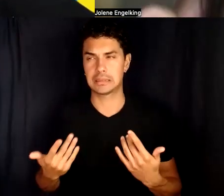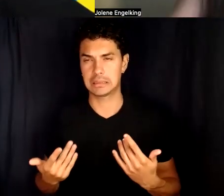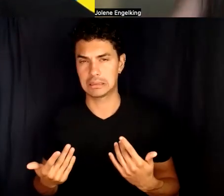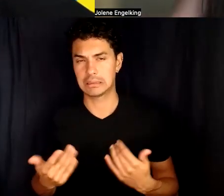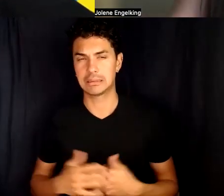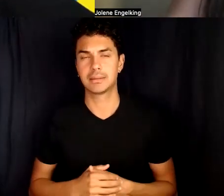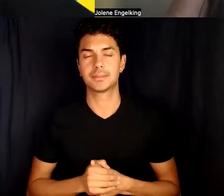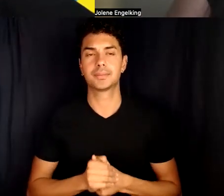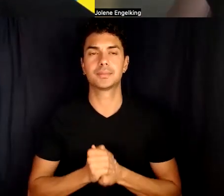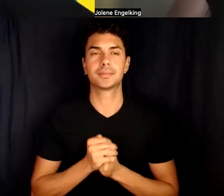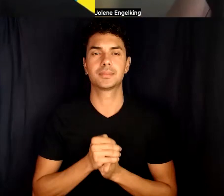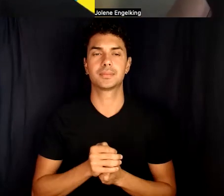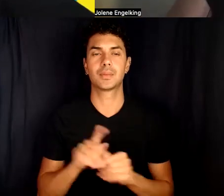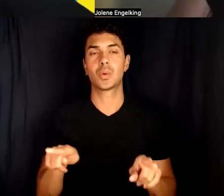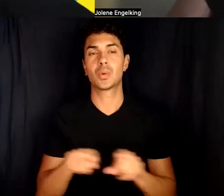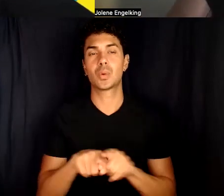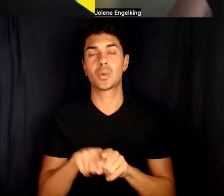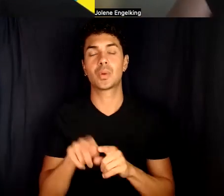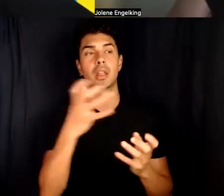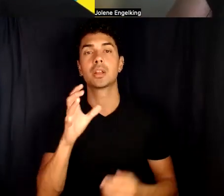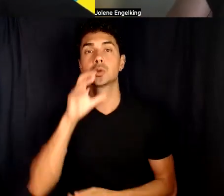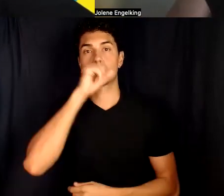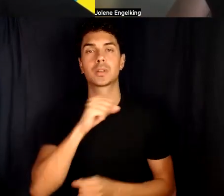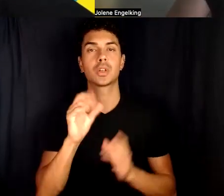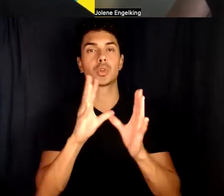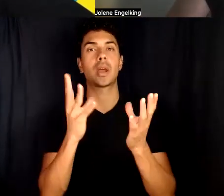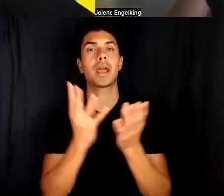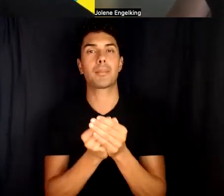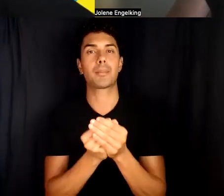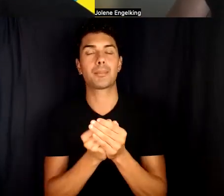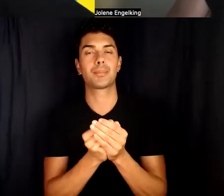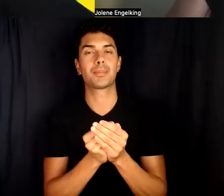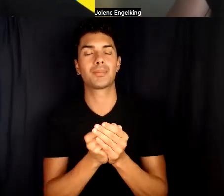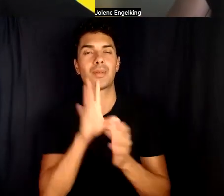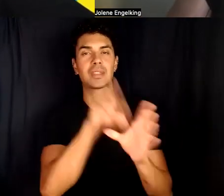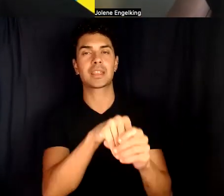we would also run into a lot of assuming a tribal affiliation or assuming